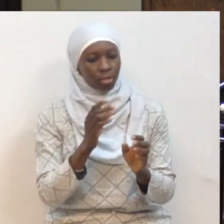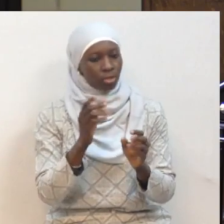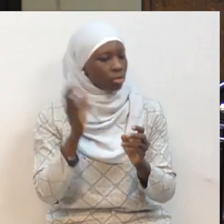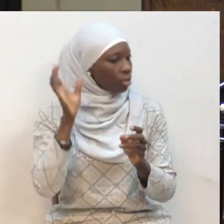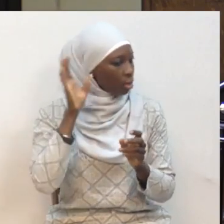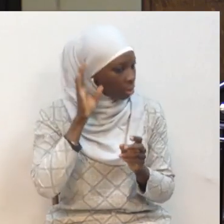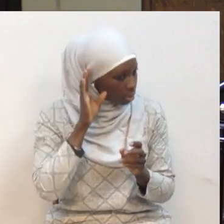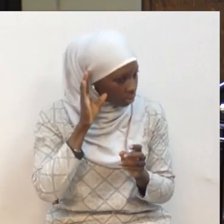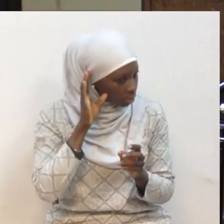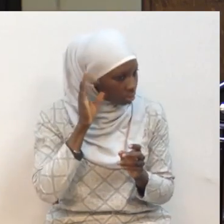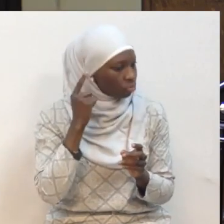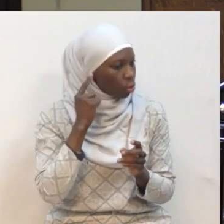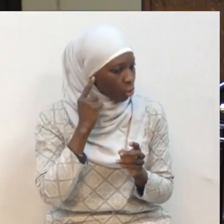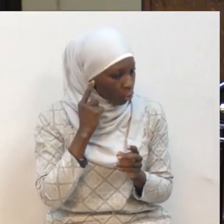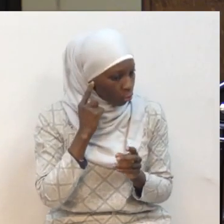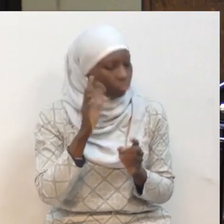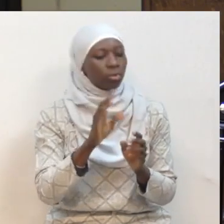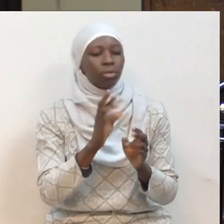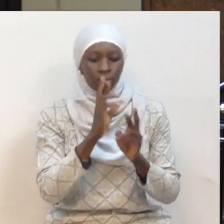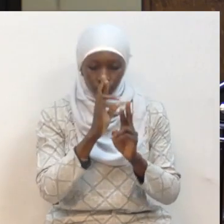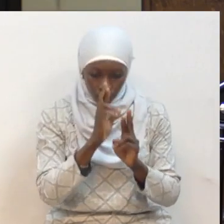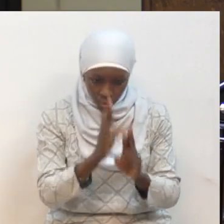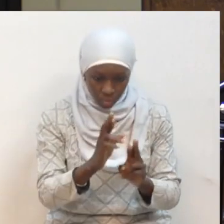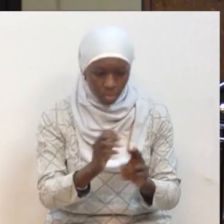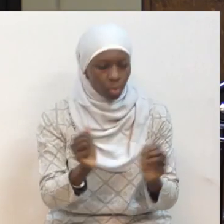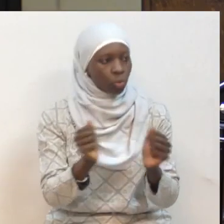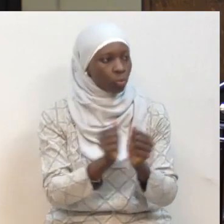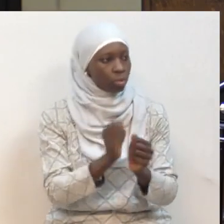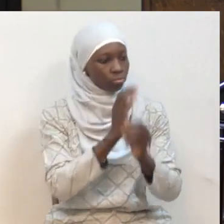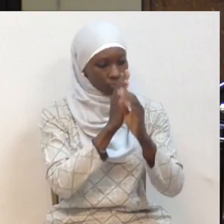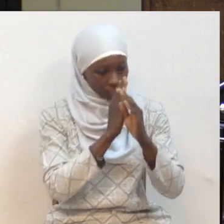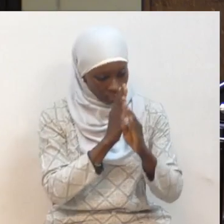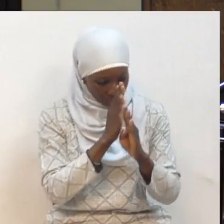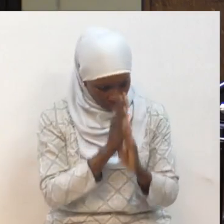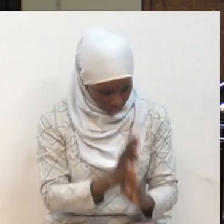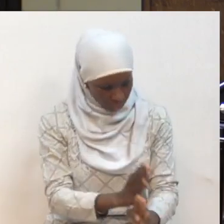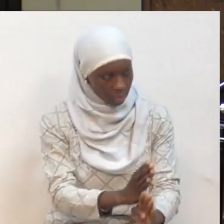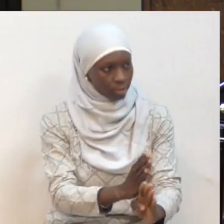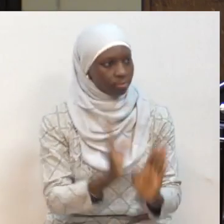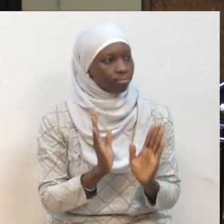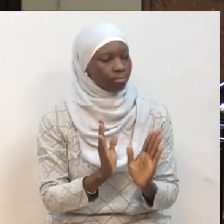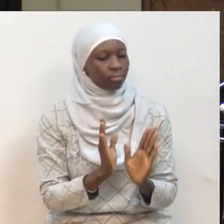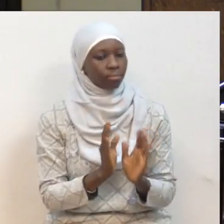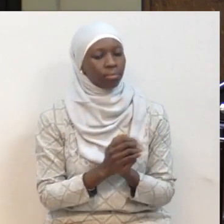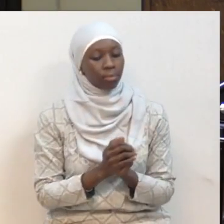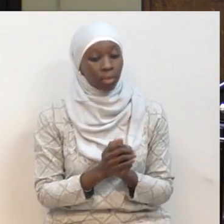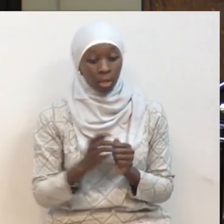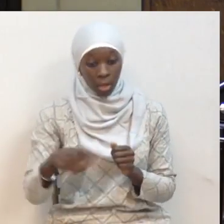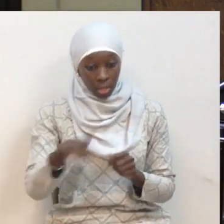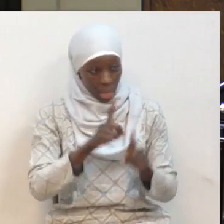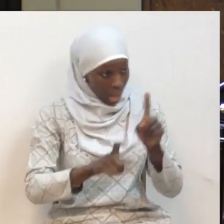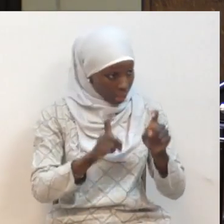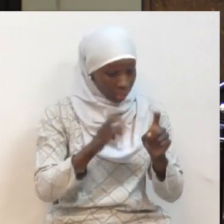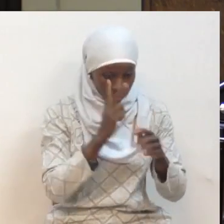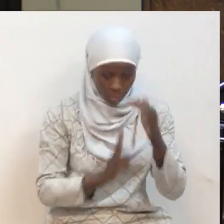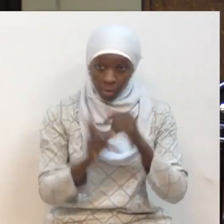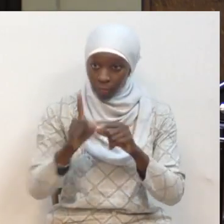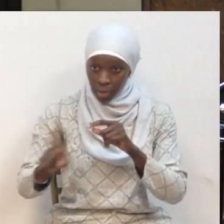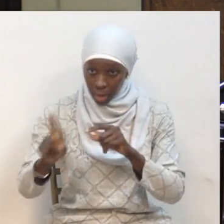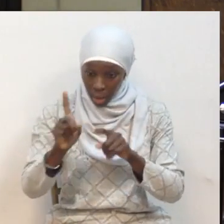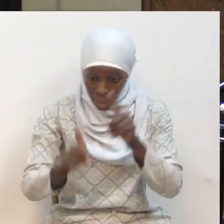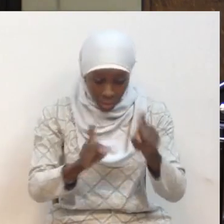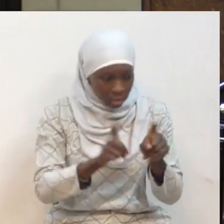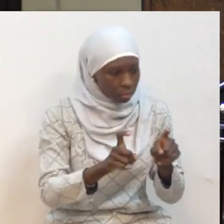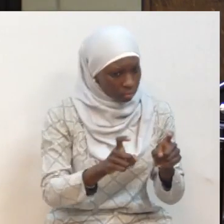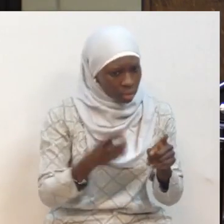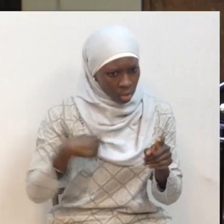be. Then he asked them, aren't we the believers? Do you think that we can fail you? Do you think you